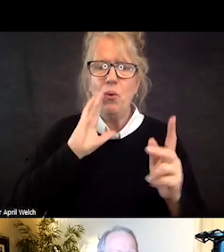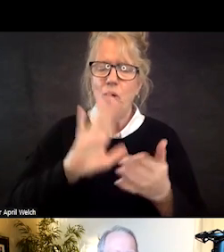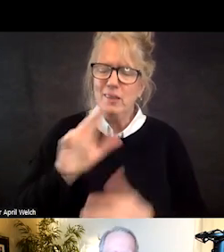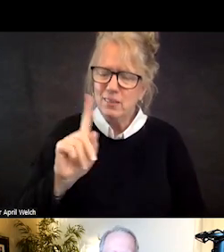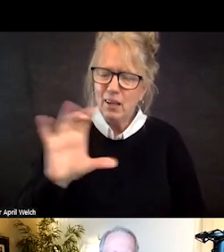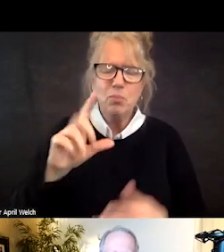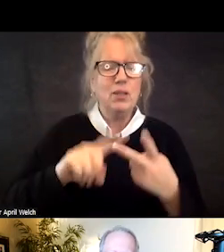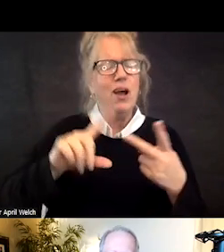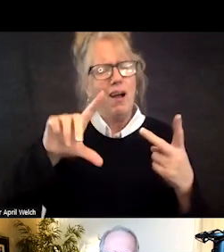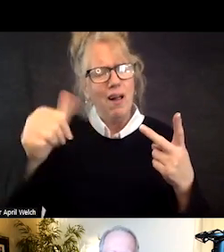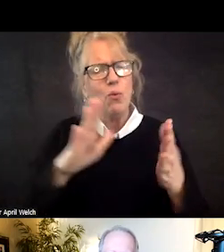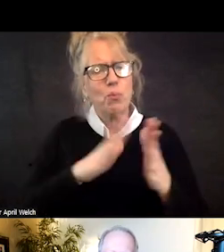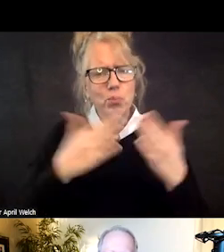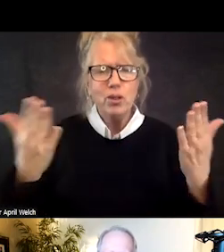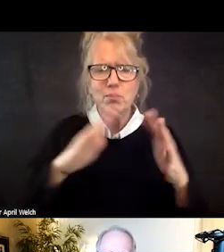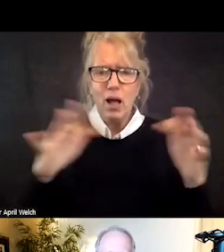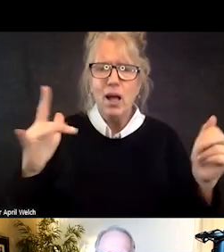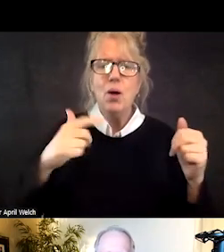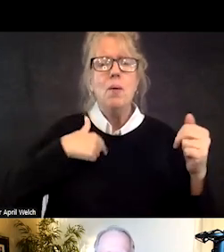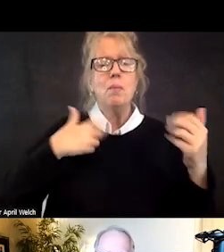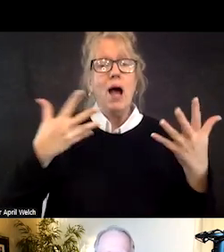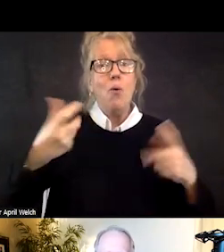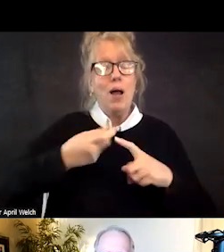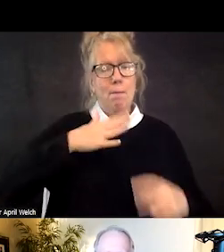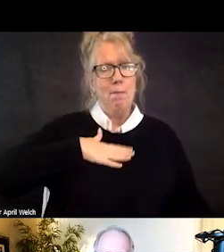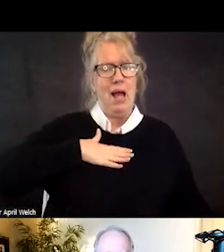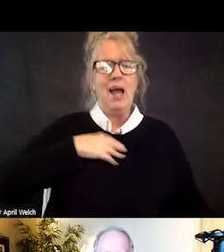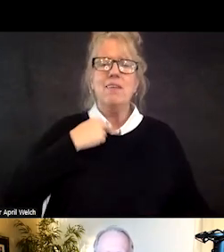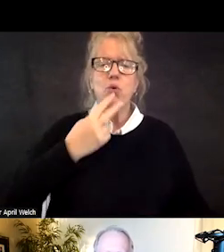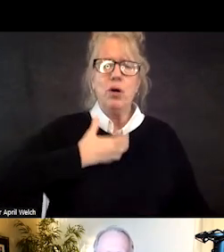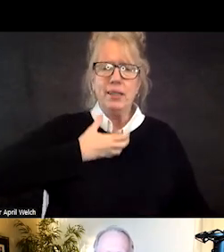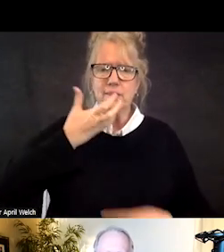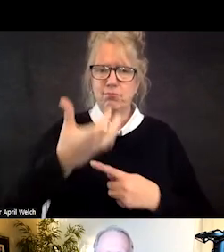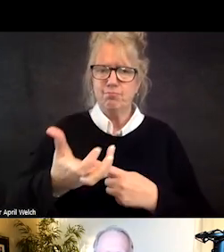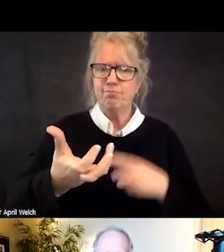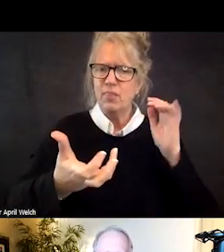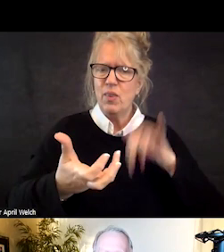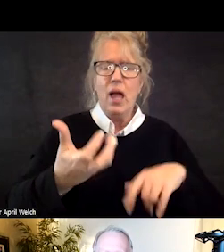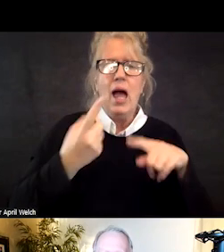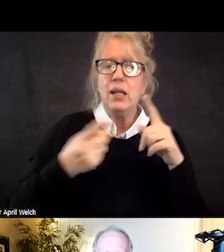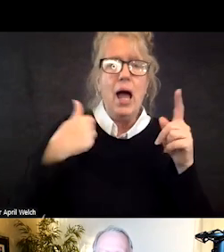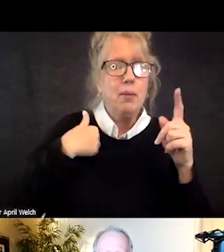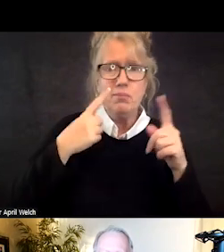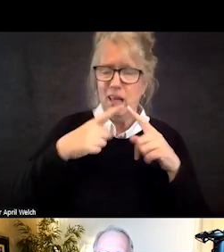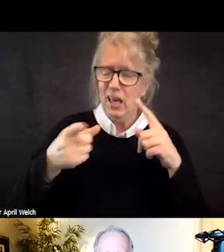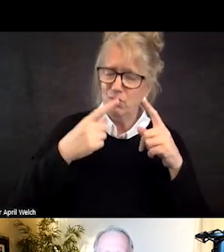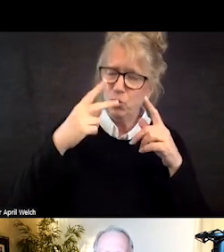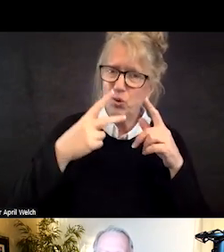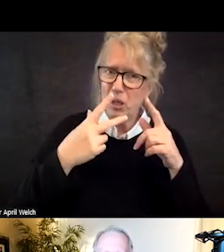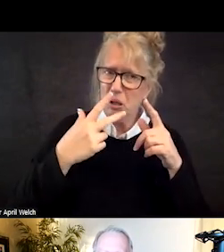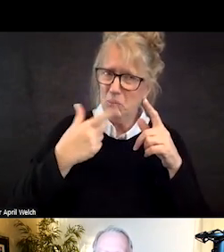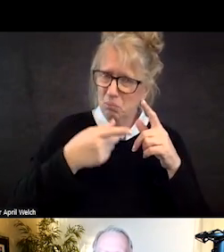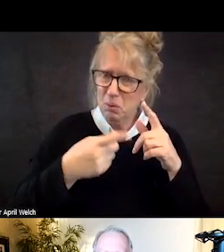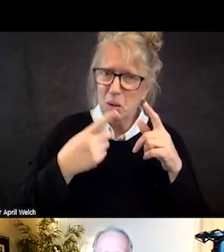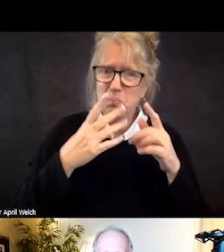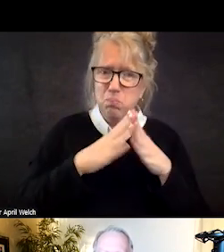books, but I want it to be from my voice. And so, look, I'm not an avid book reader, so for me to write that was like a labor